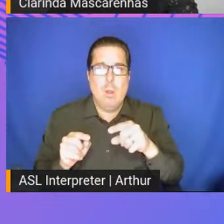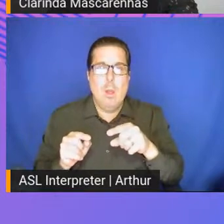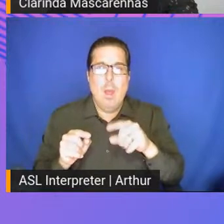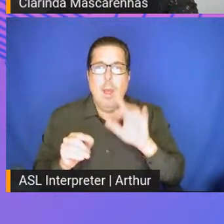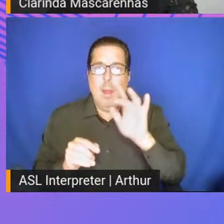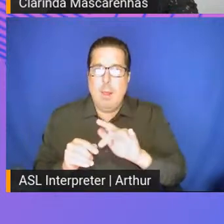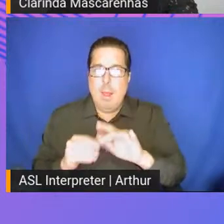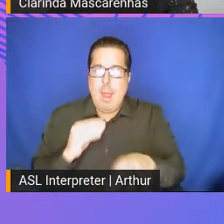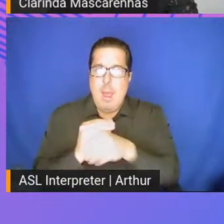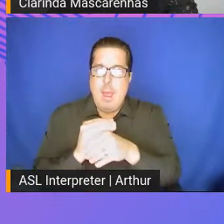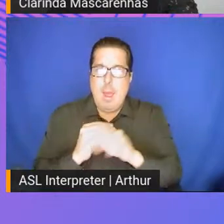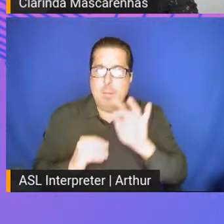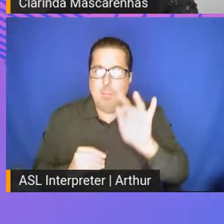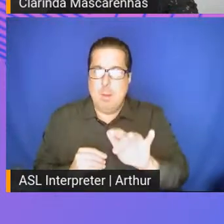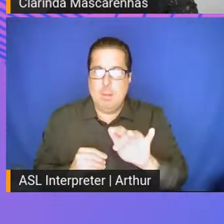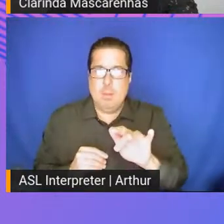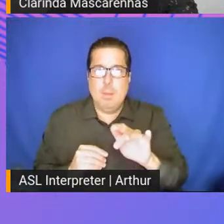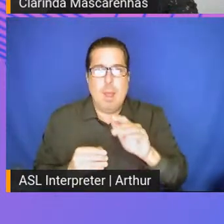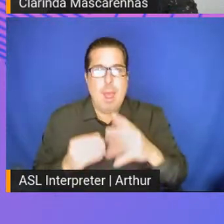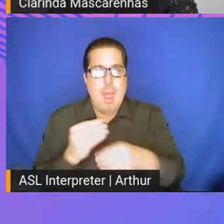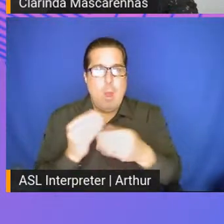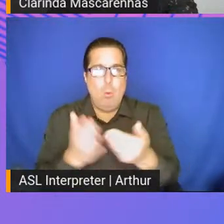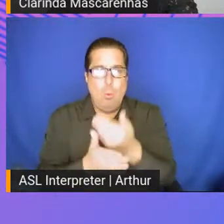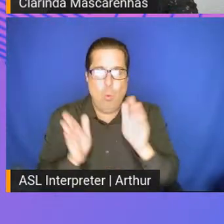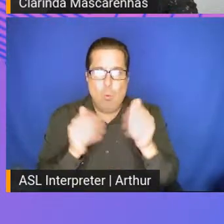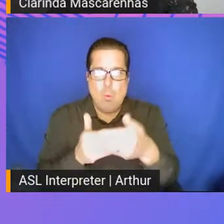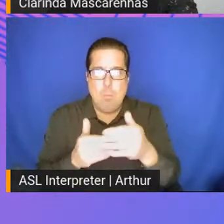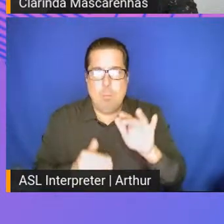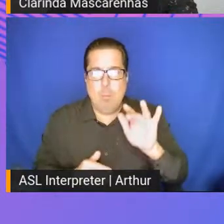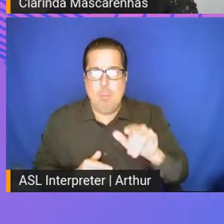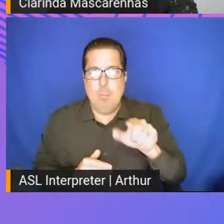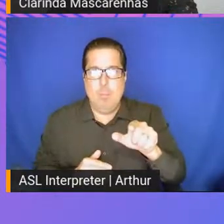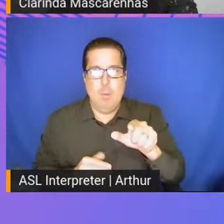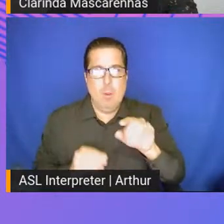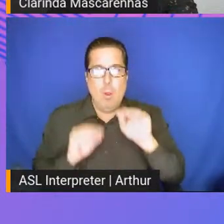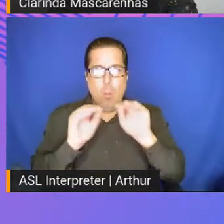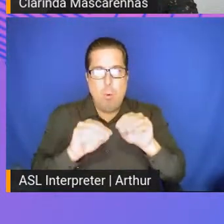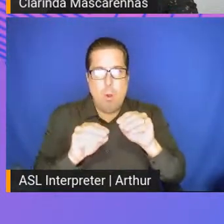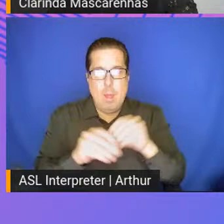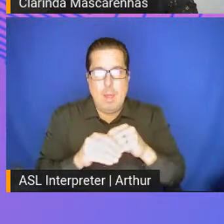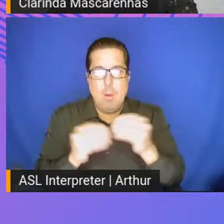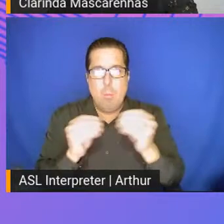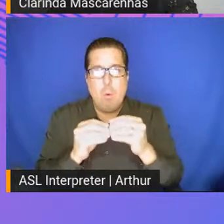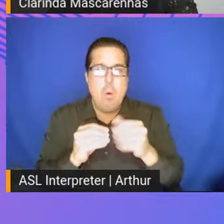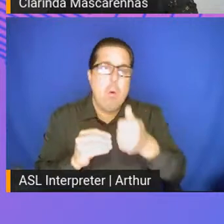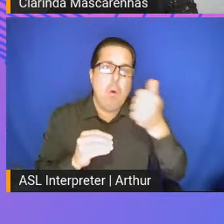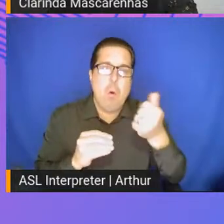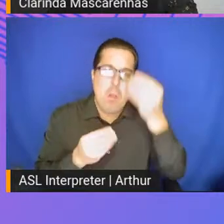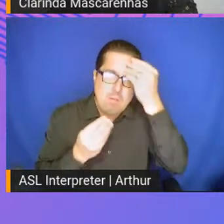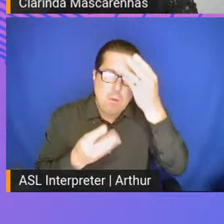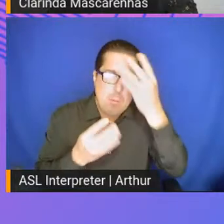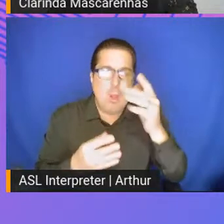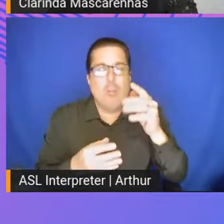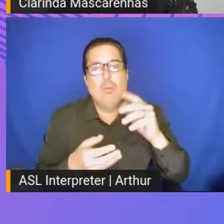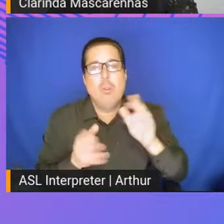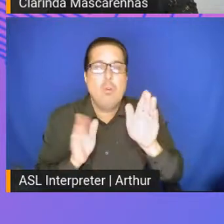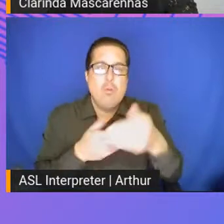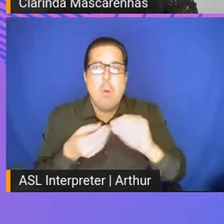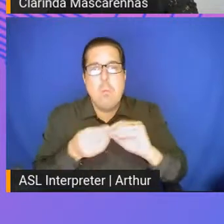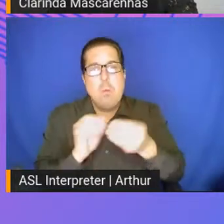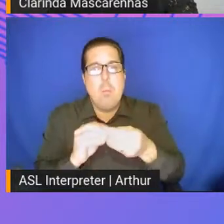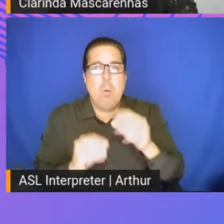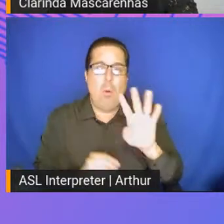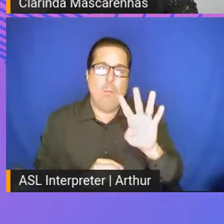new room here by putting the information. So I will put the room number is